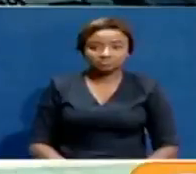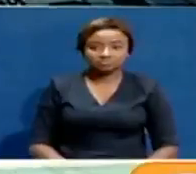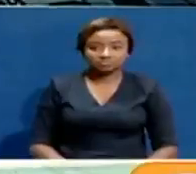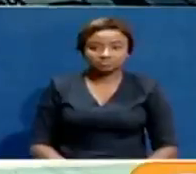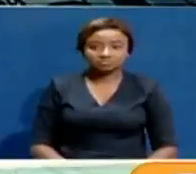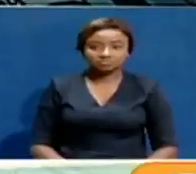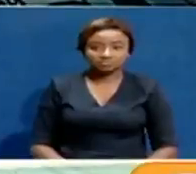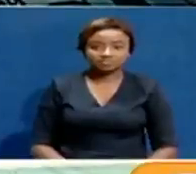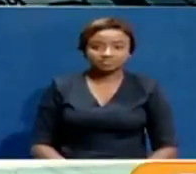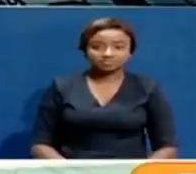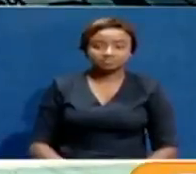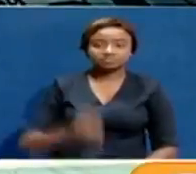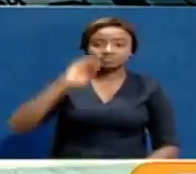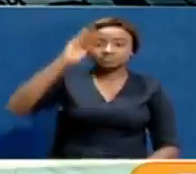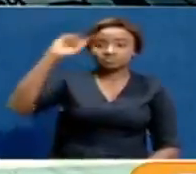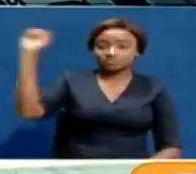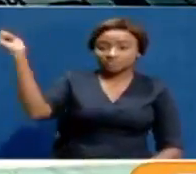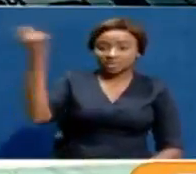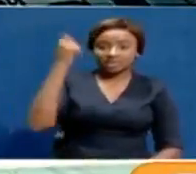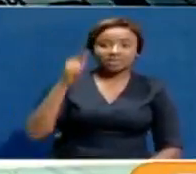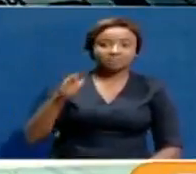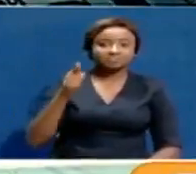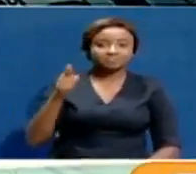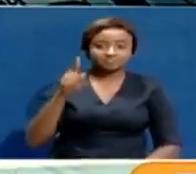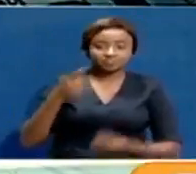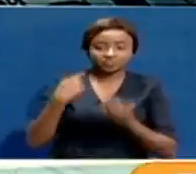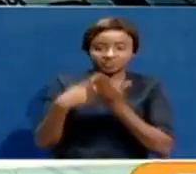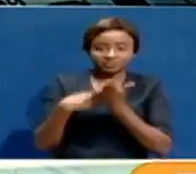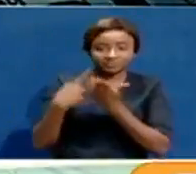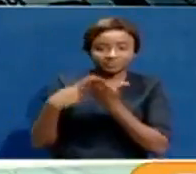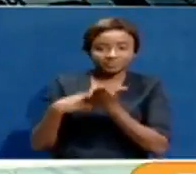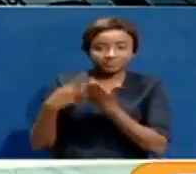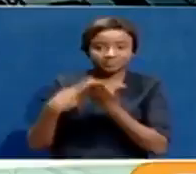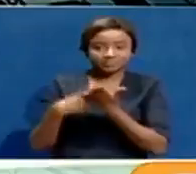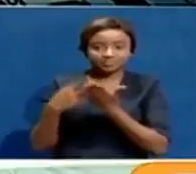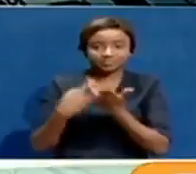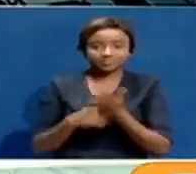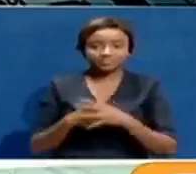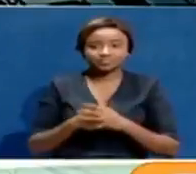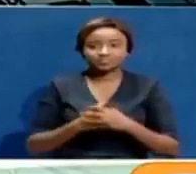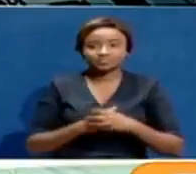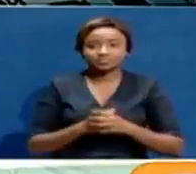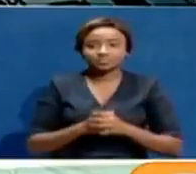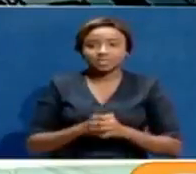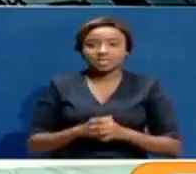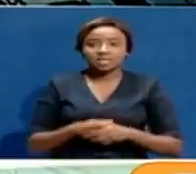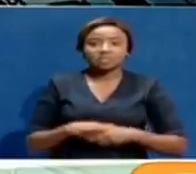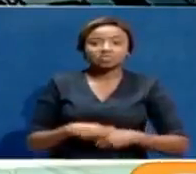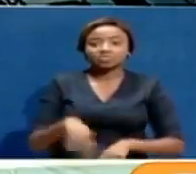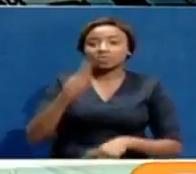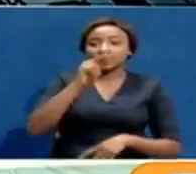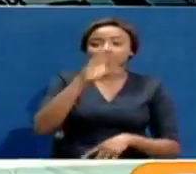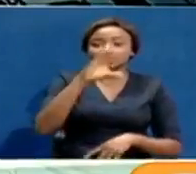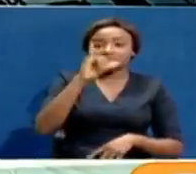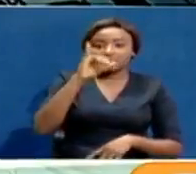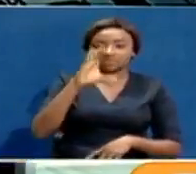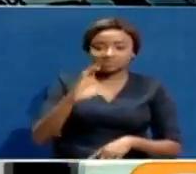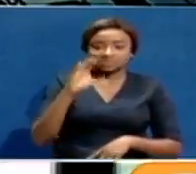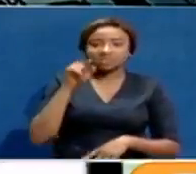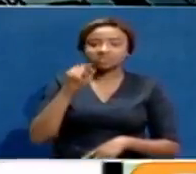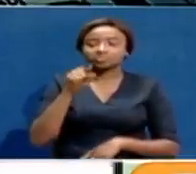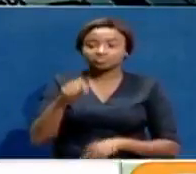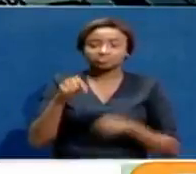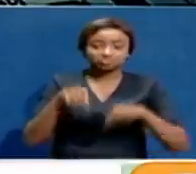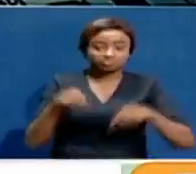And the Mount Kenya region that Stephen Leto there reports will be the topic of our conversation on the bench in a little short while. In the meantime, the NCIC is tonight sounding